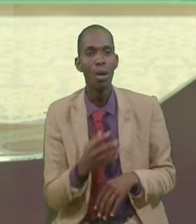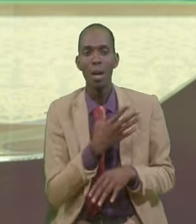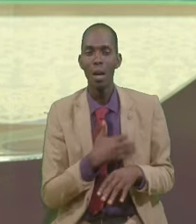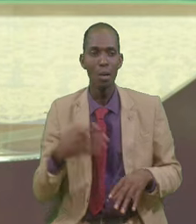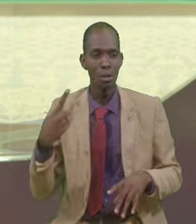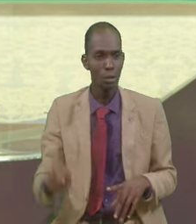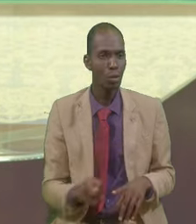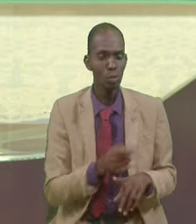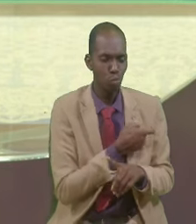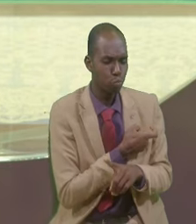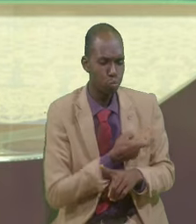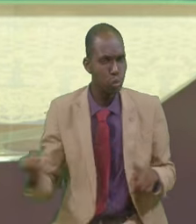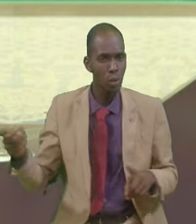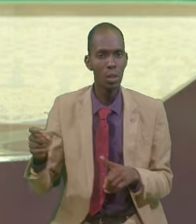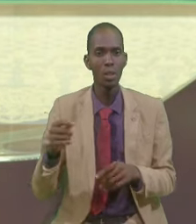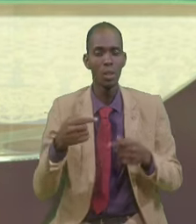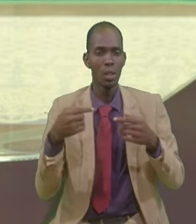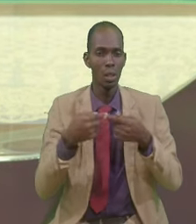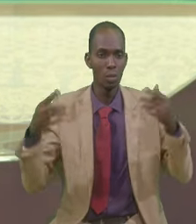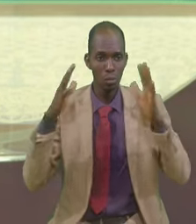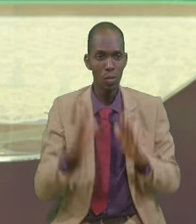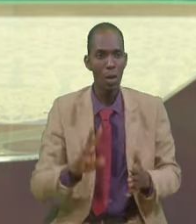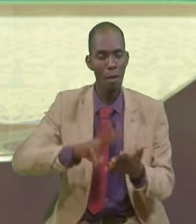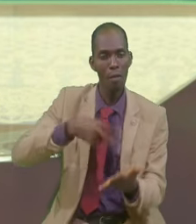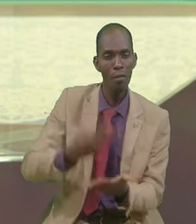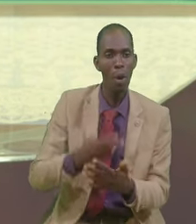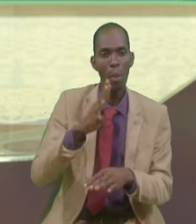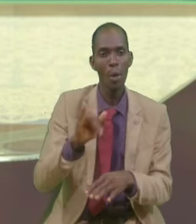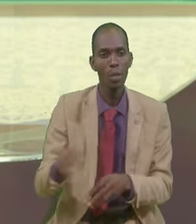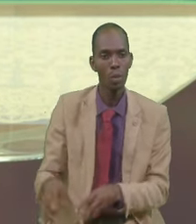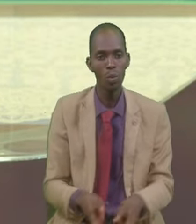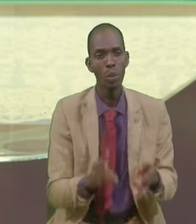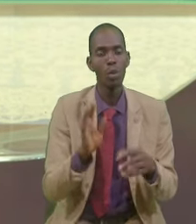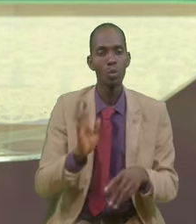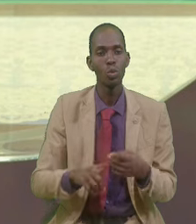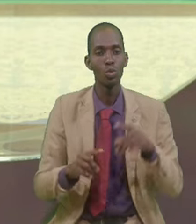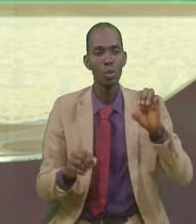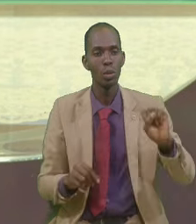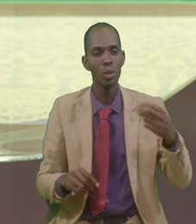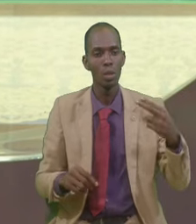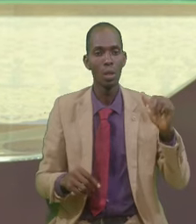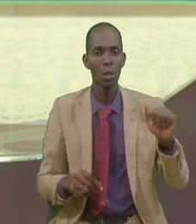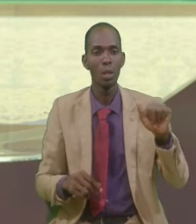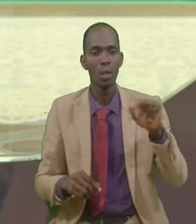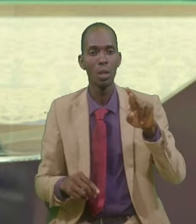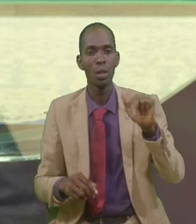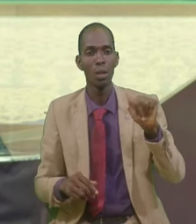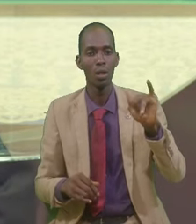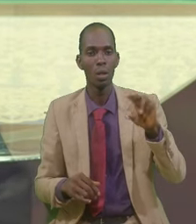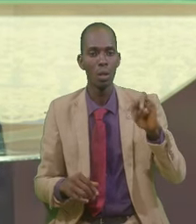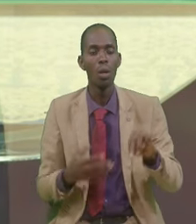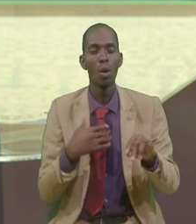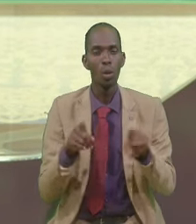the Philistines fell down by the way to Sharim, even unto Gath and